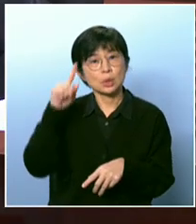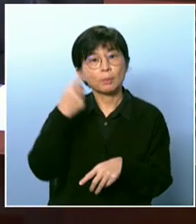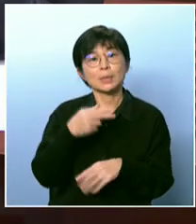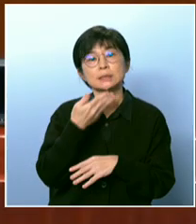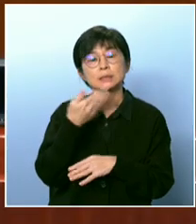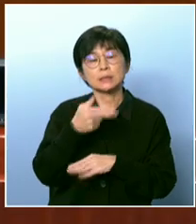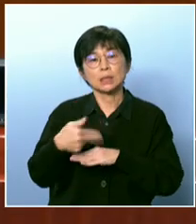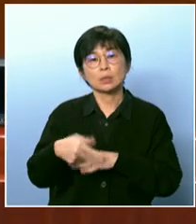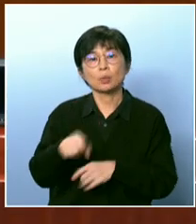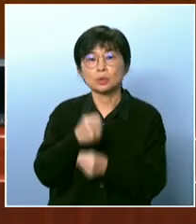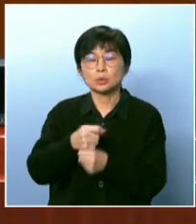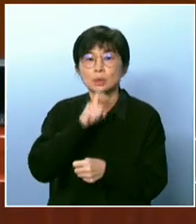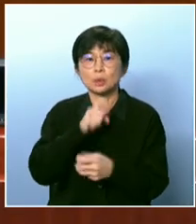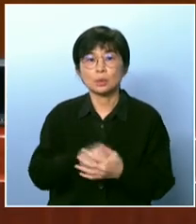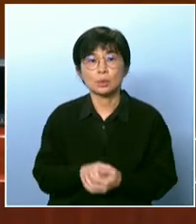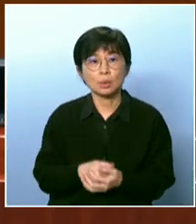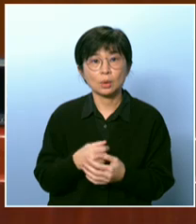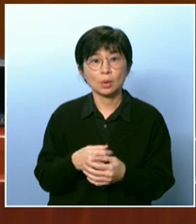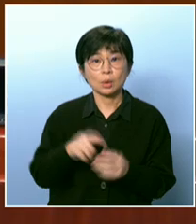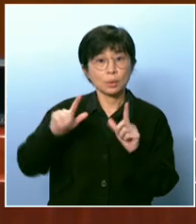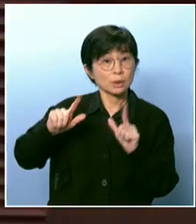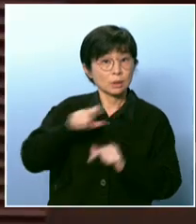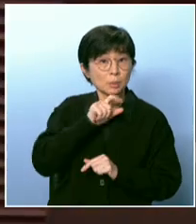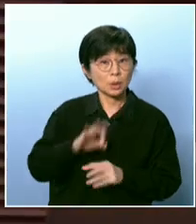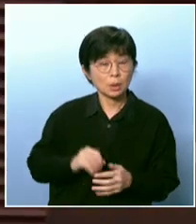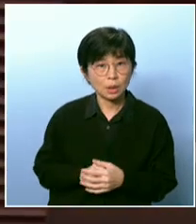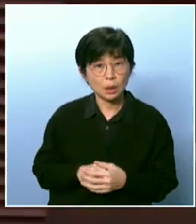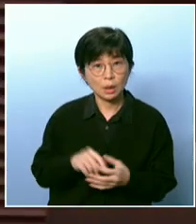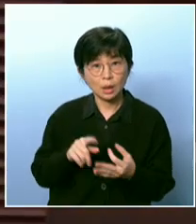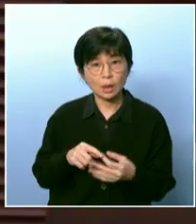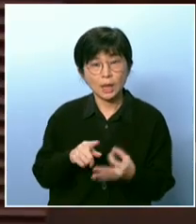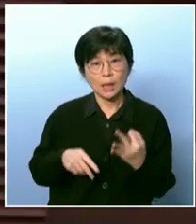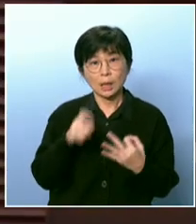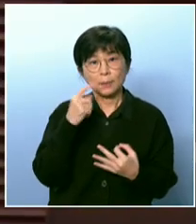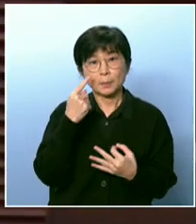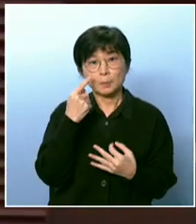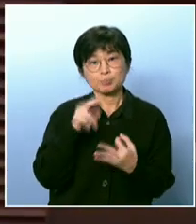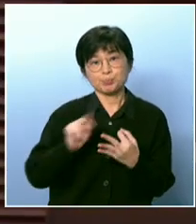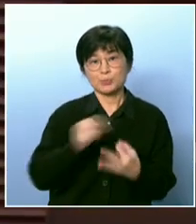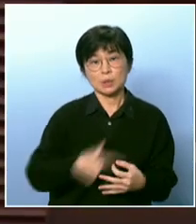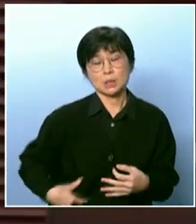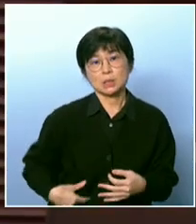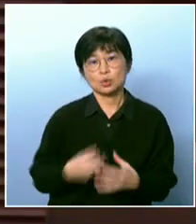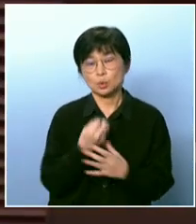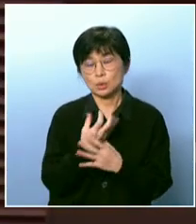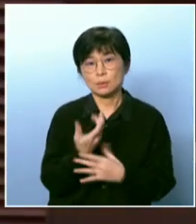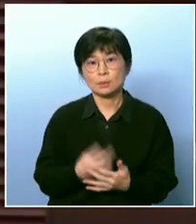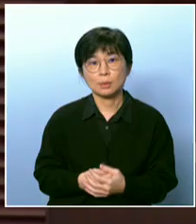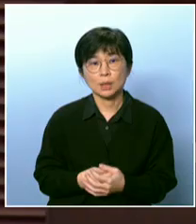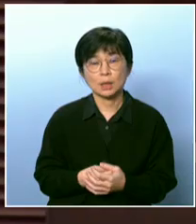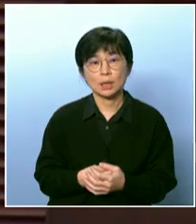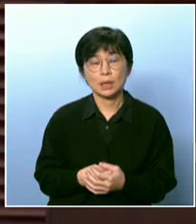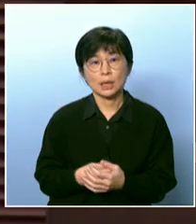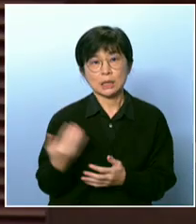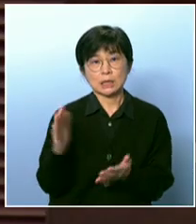takes part in the Child Development Fund program and the Strive and Rise program. That's the end of my declaration. Thank you.